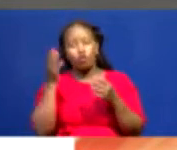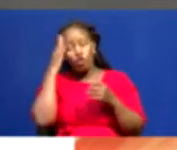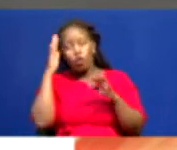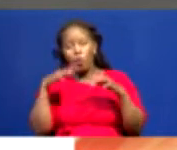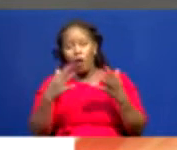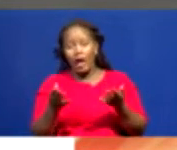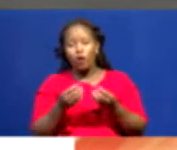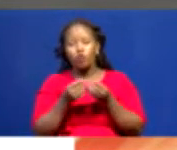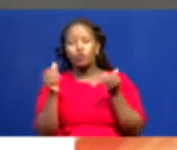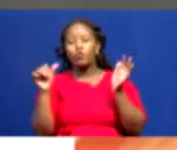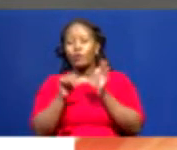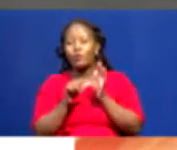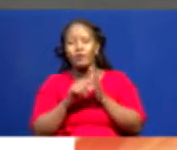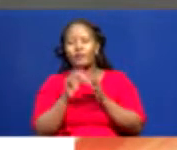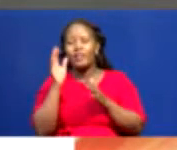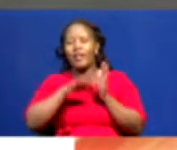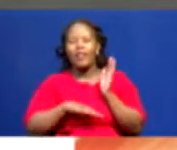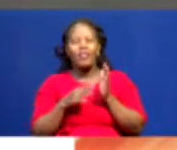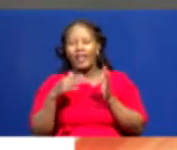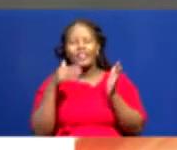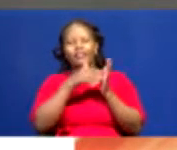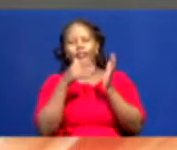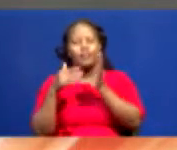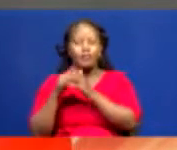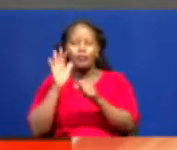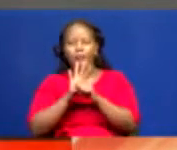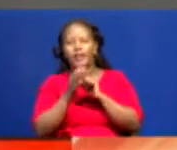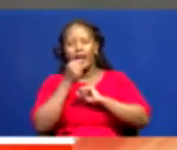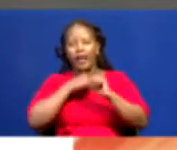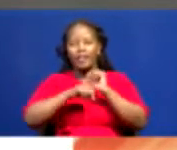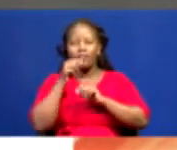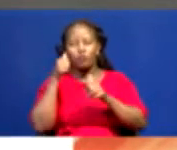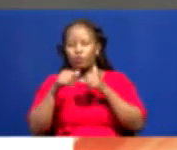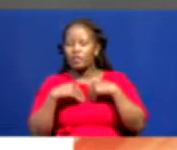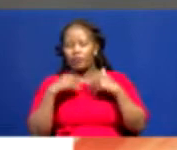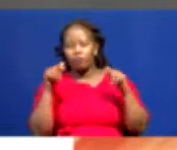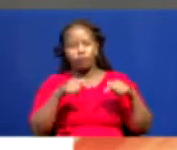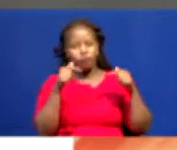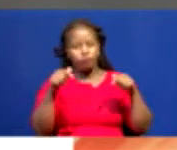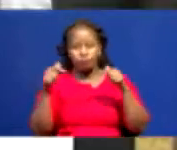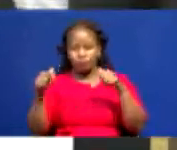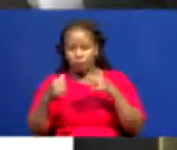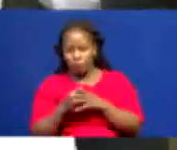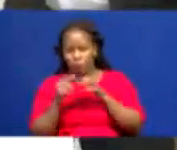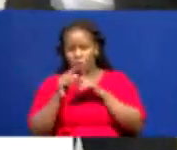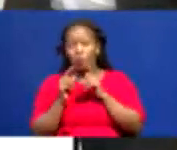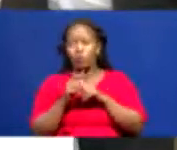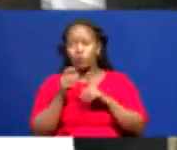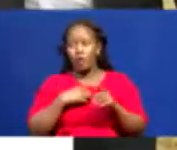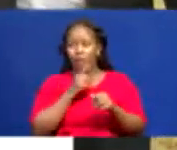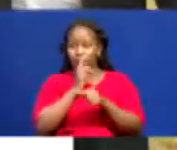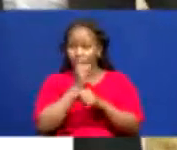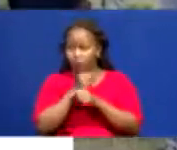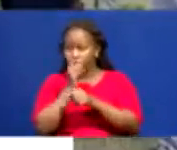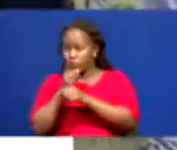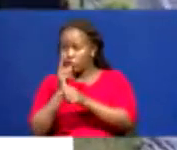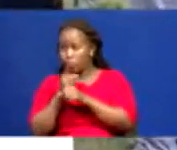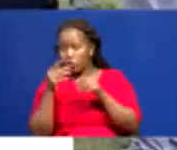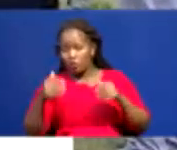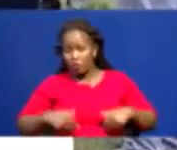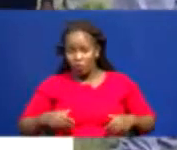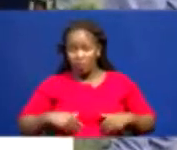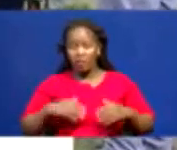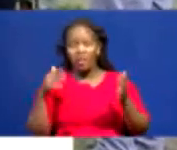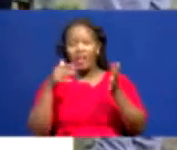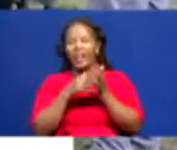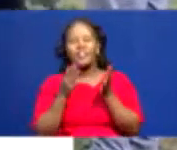problems instead of promoting activities that spark conflict. In addition, the leaders have also cautioned the youth against being misused